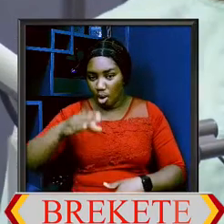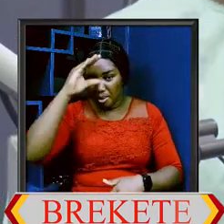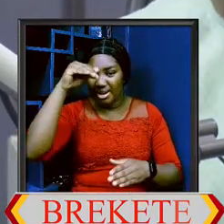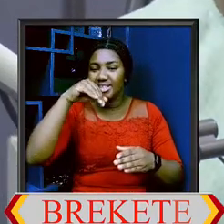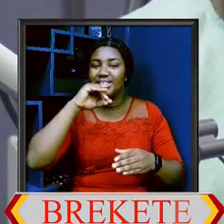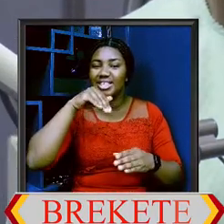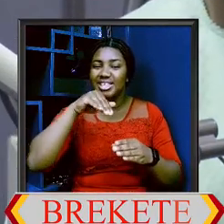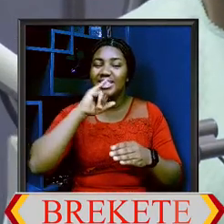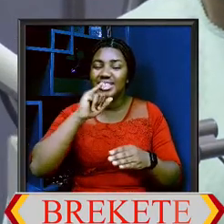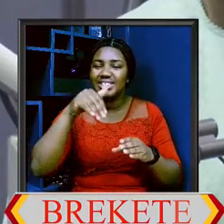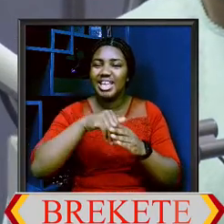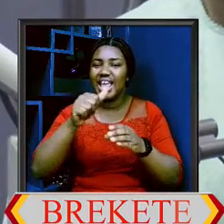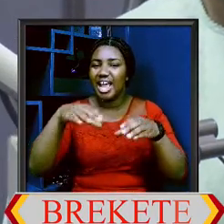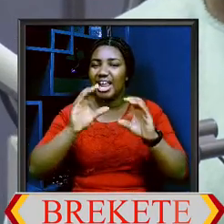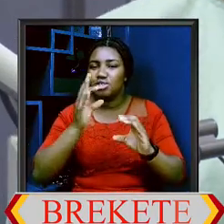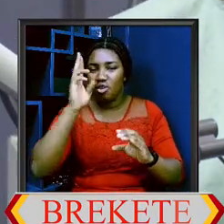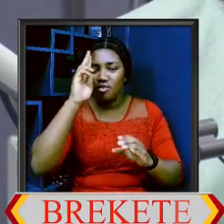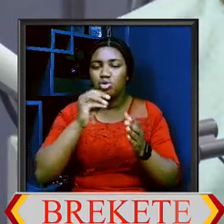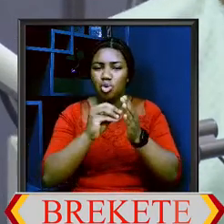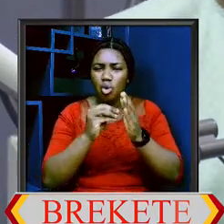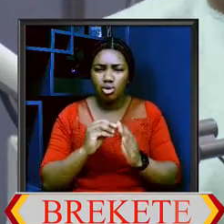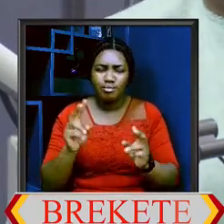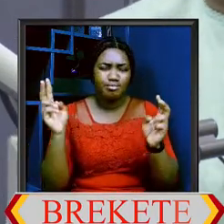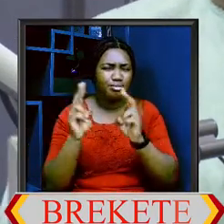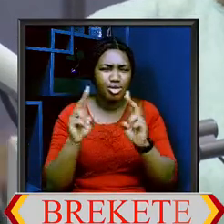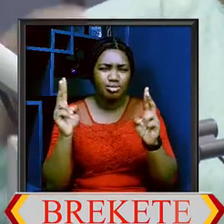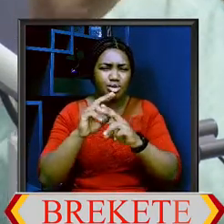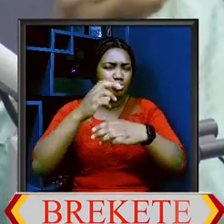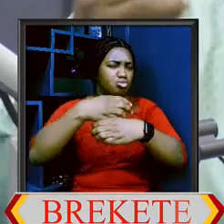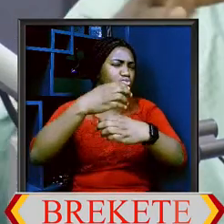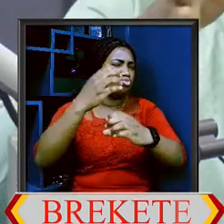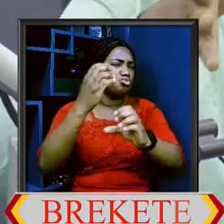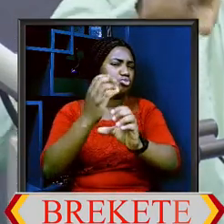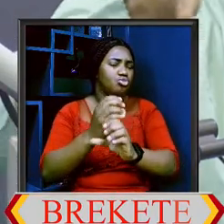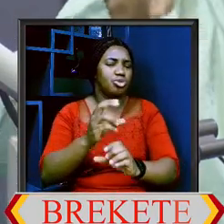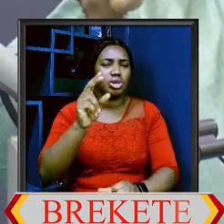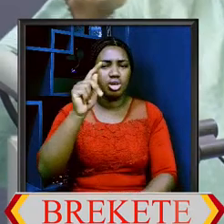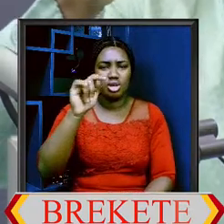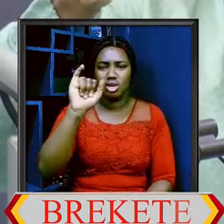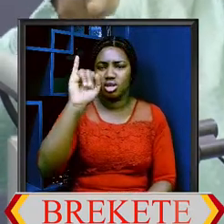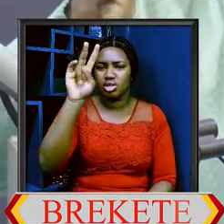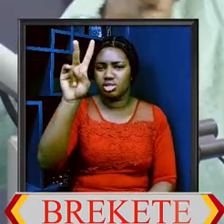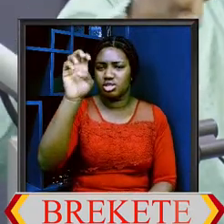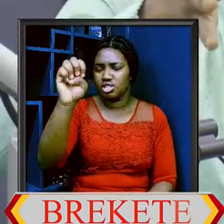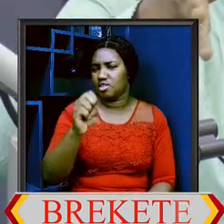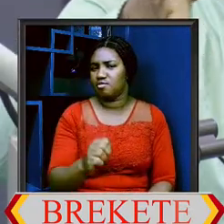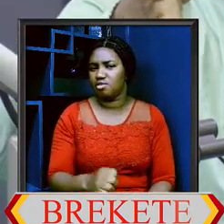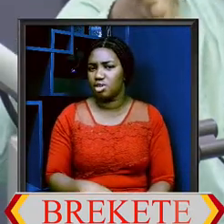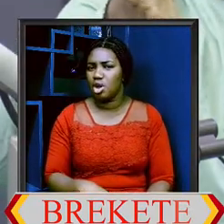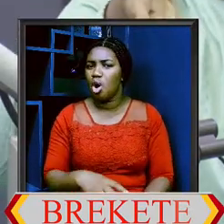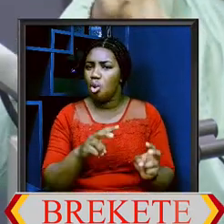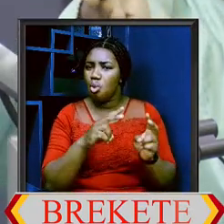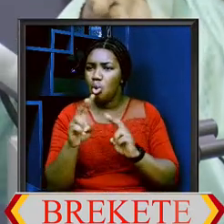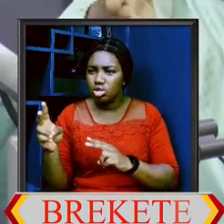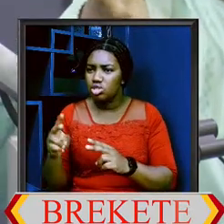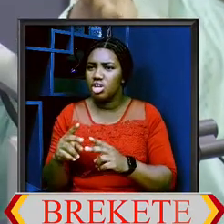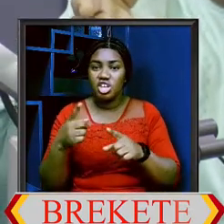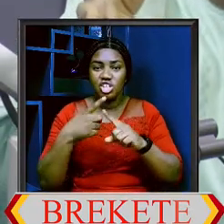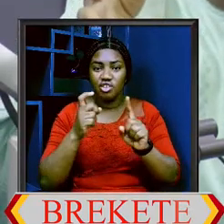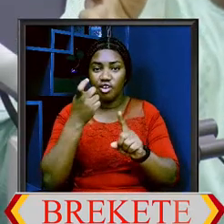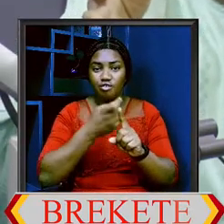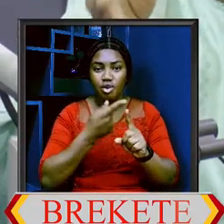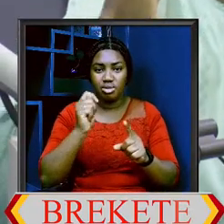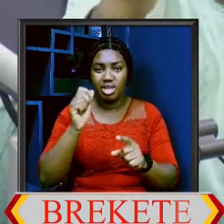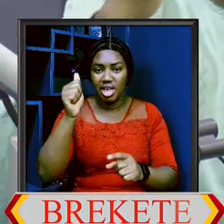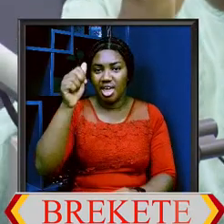own a highly make watch apart from the the production when they do this